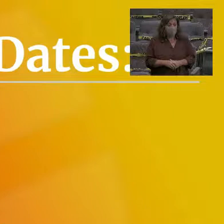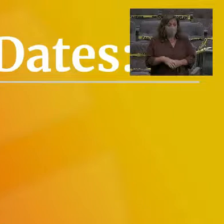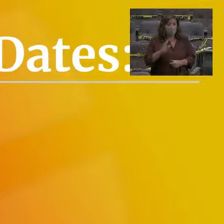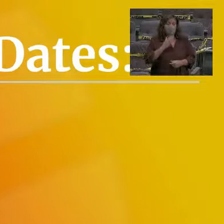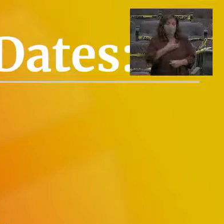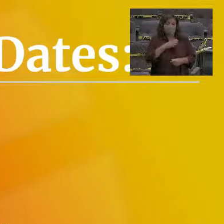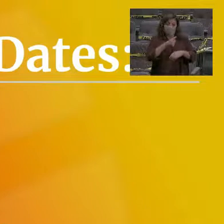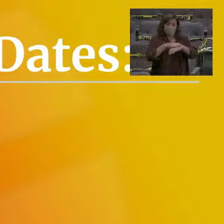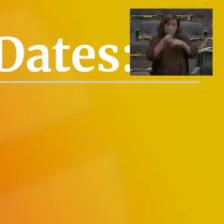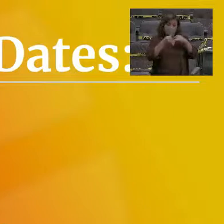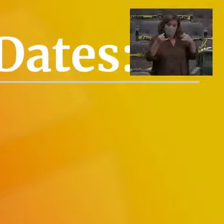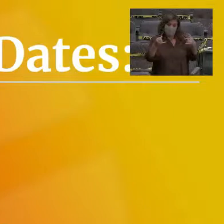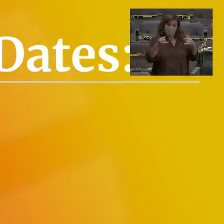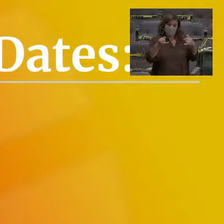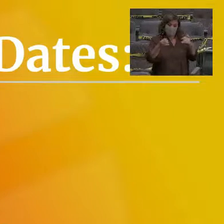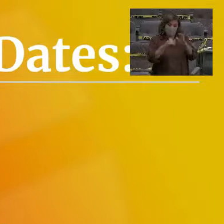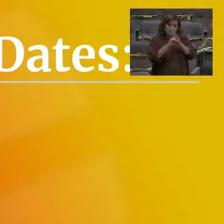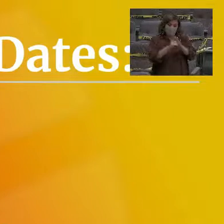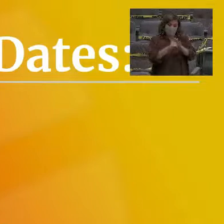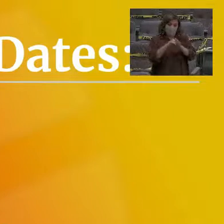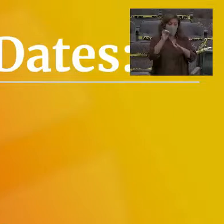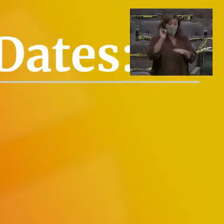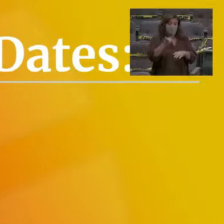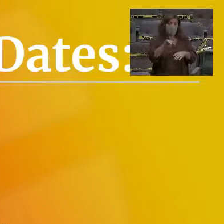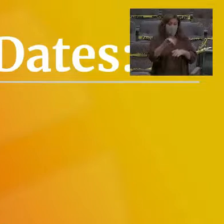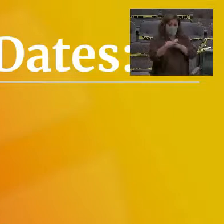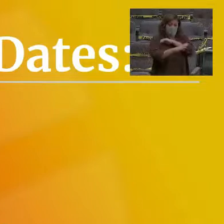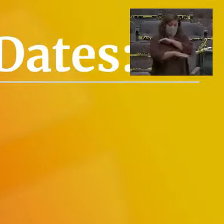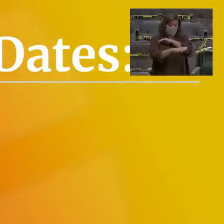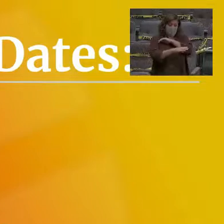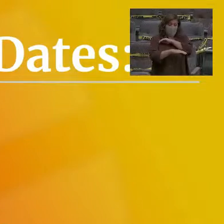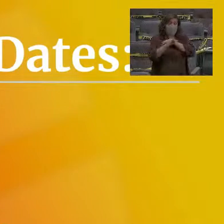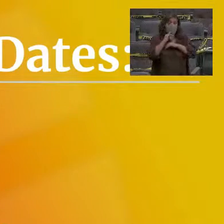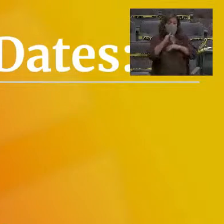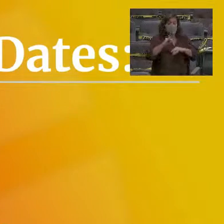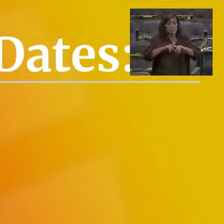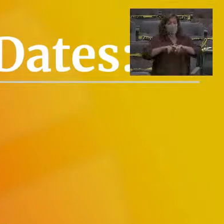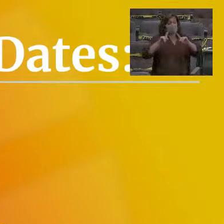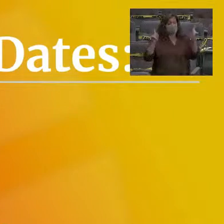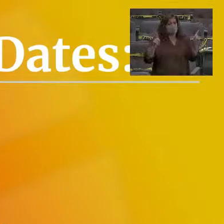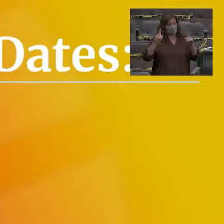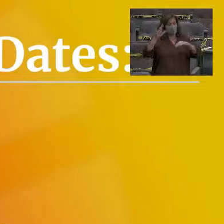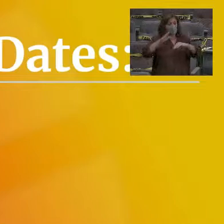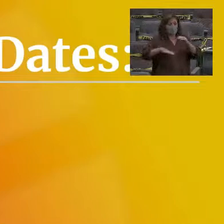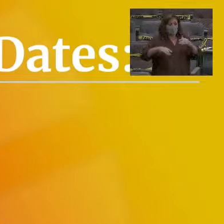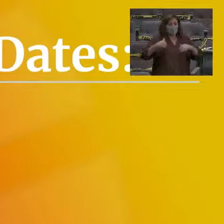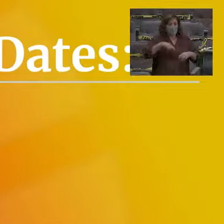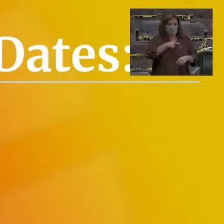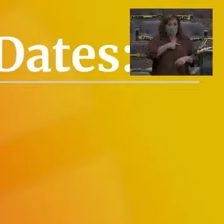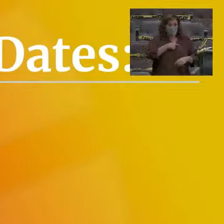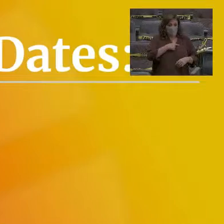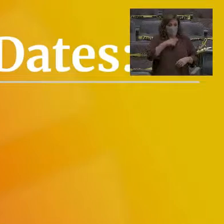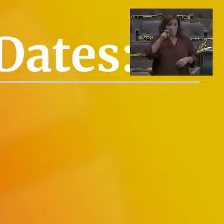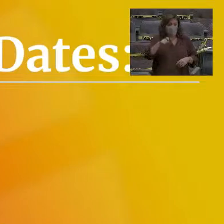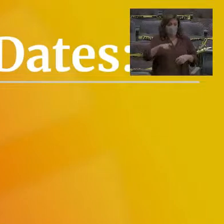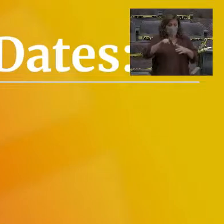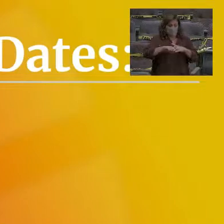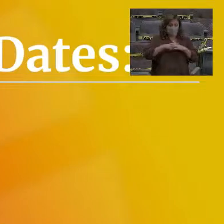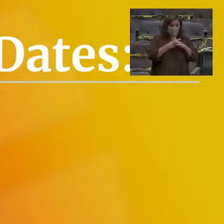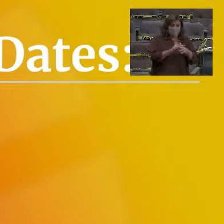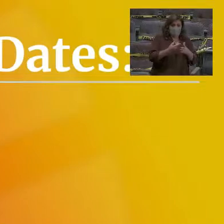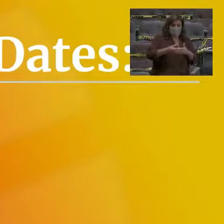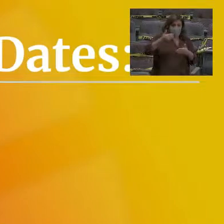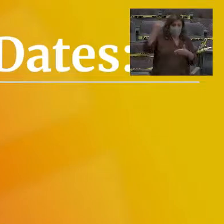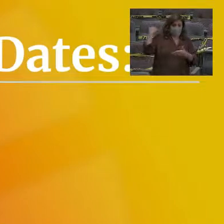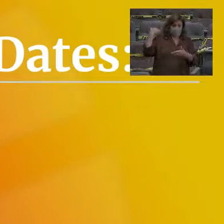online instructional model this fall is vastly different from the online model that we had to implement when we did our